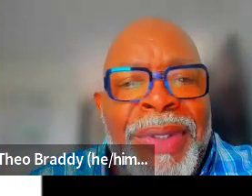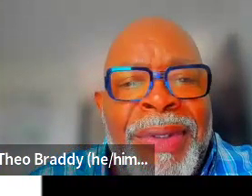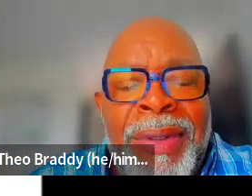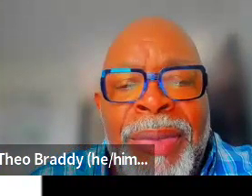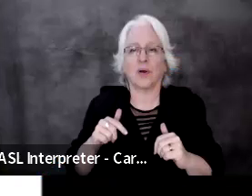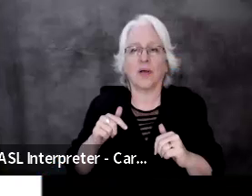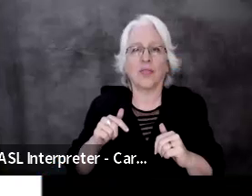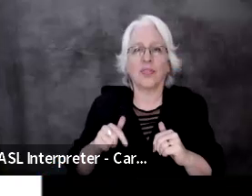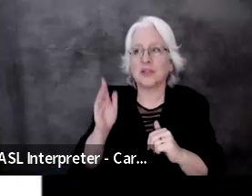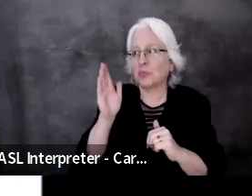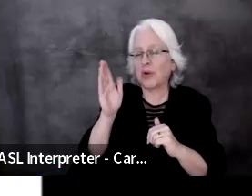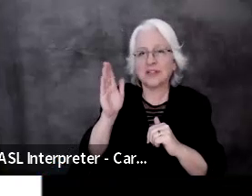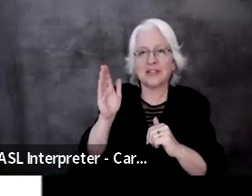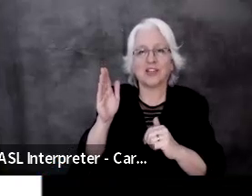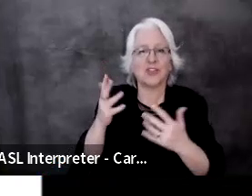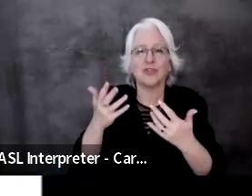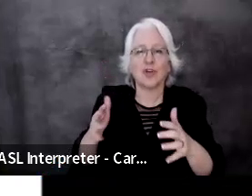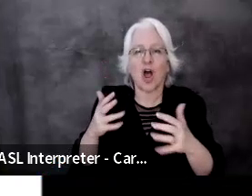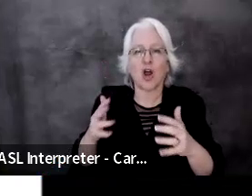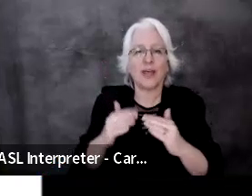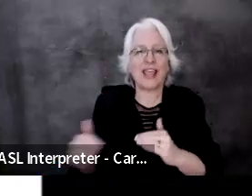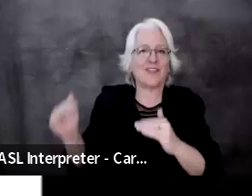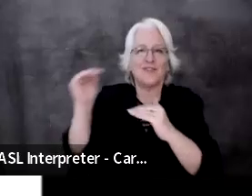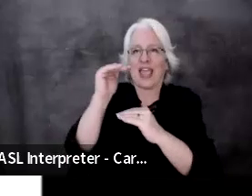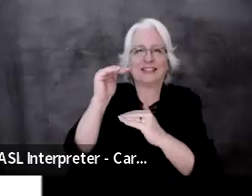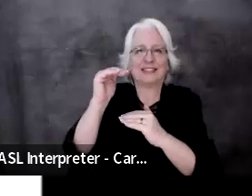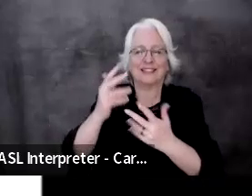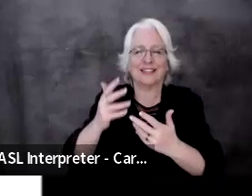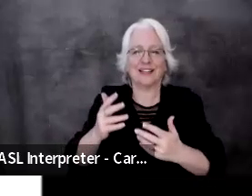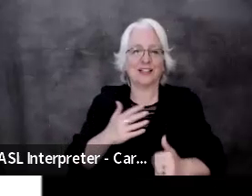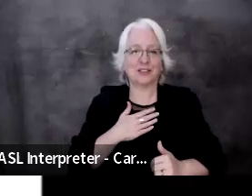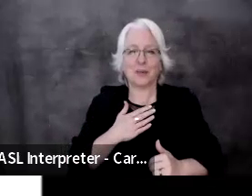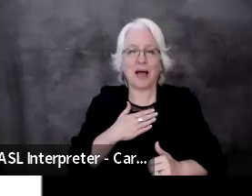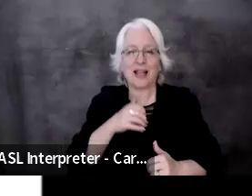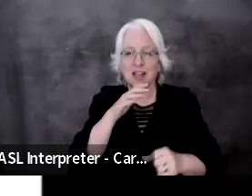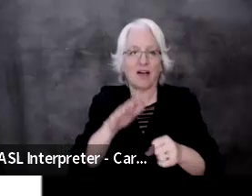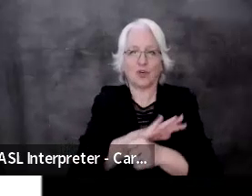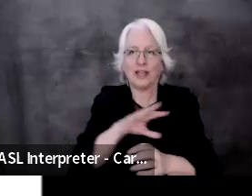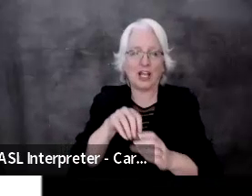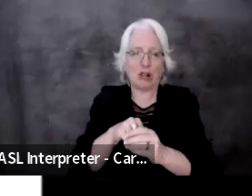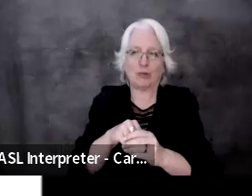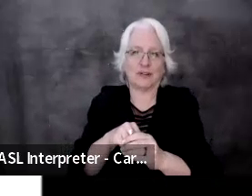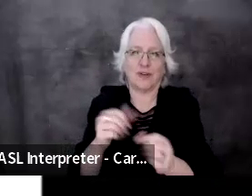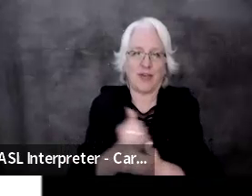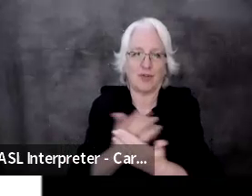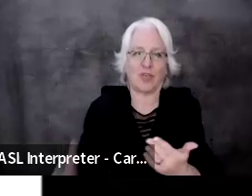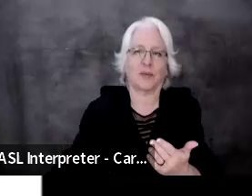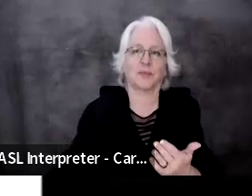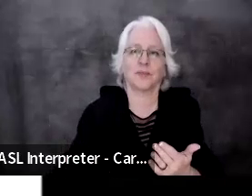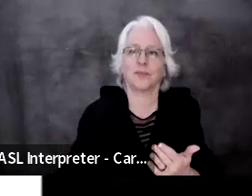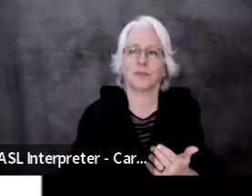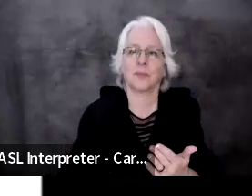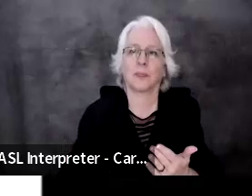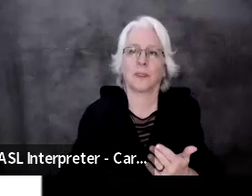over with, there's going to be some advancements. And so mine is definitely not inclusive of everything, but I wanted to point out a few